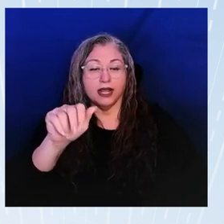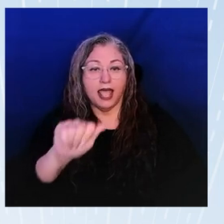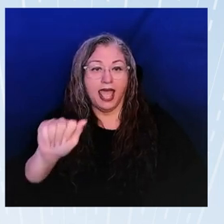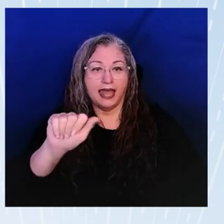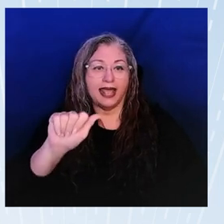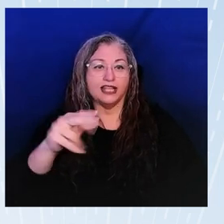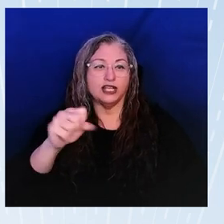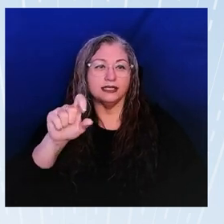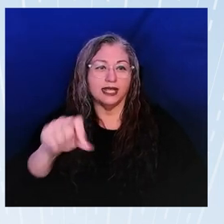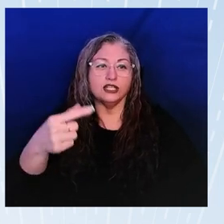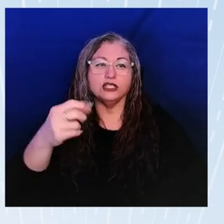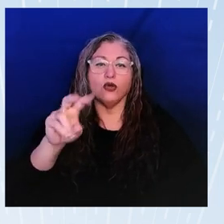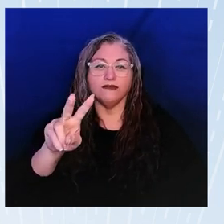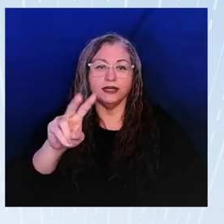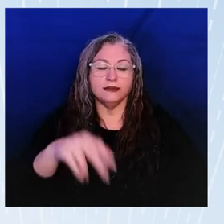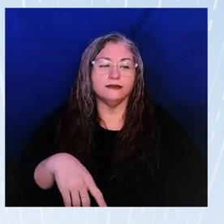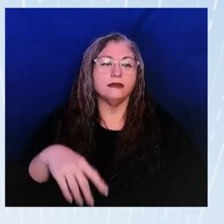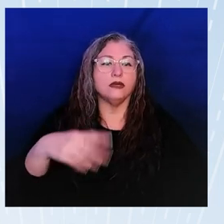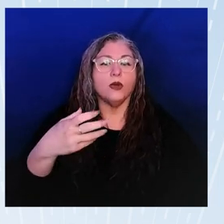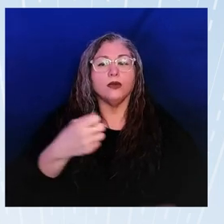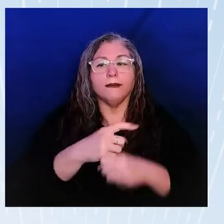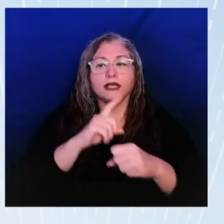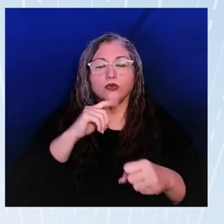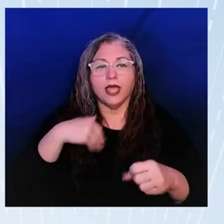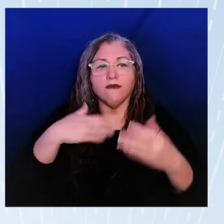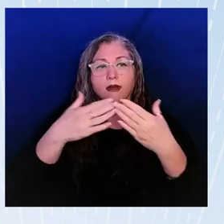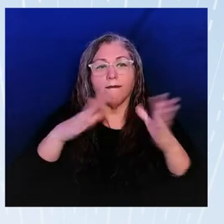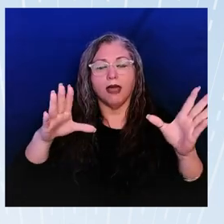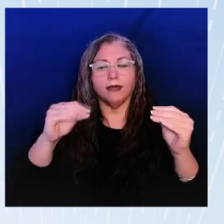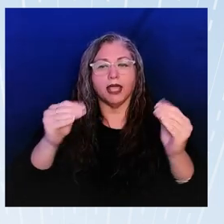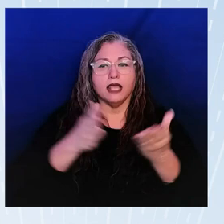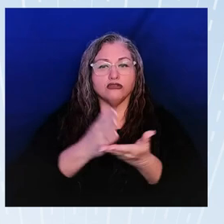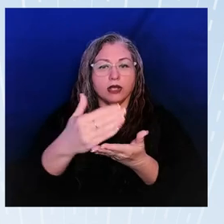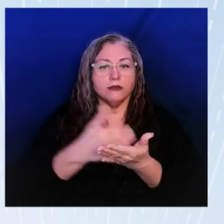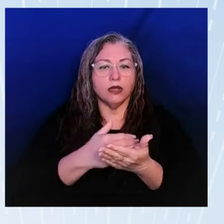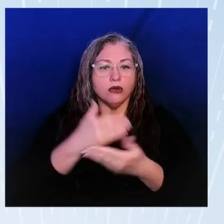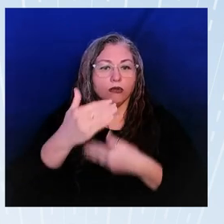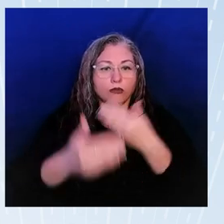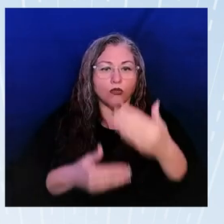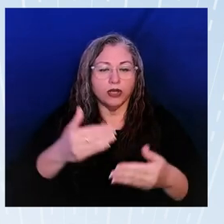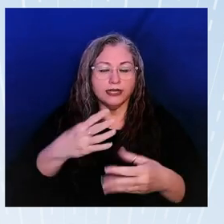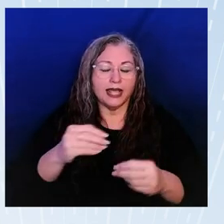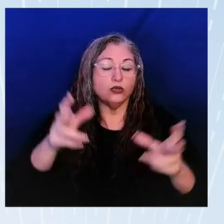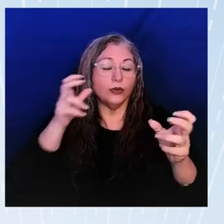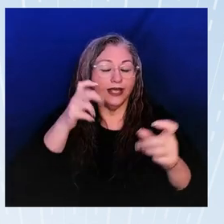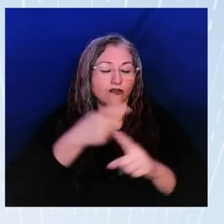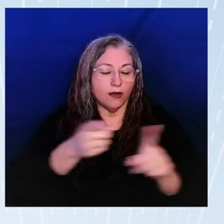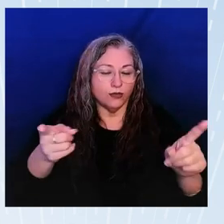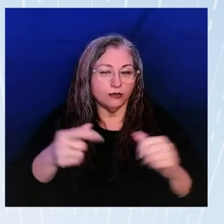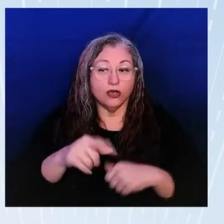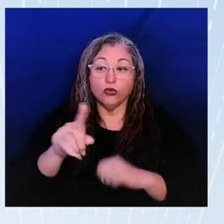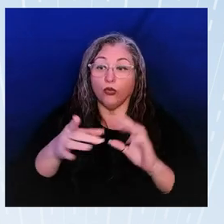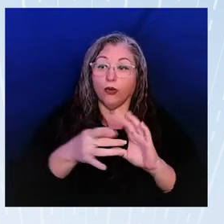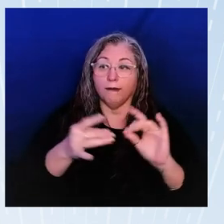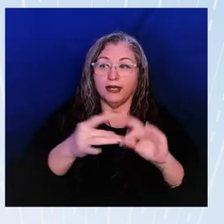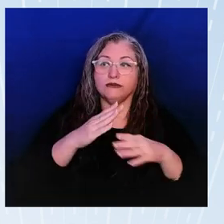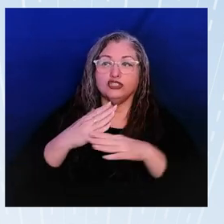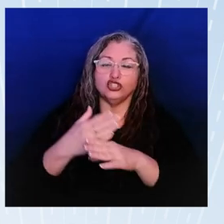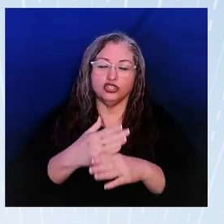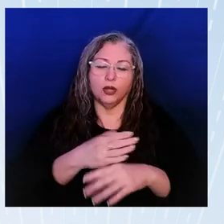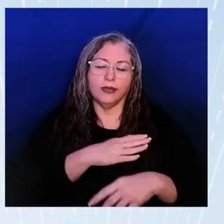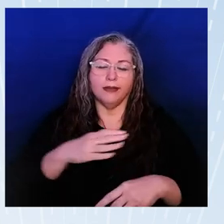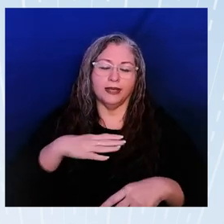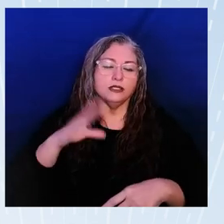AANHPI commission@hhs.gov. We want to ensure a public and transparent process, and we want to hear from you. Your messages will be shared with the commission for